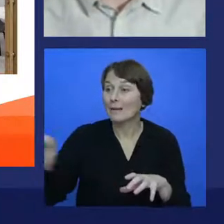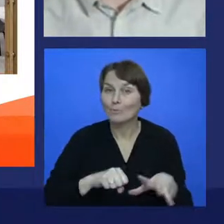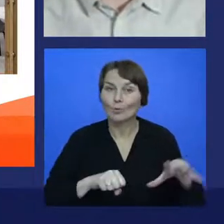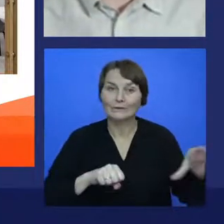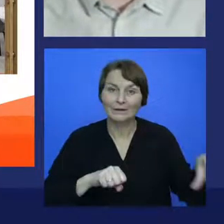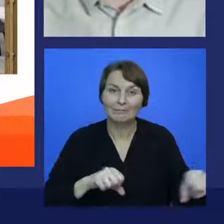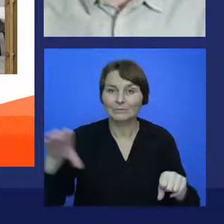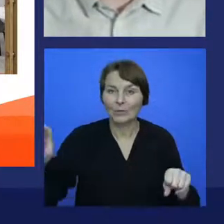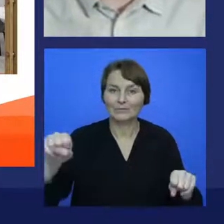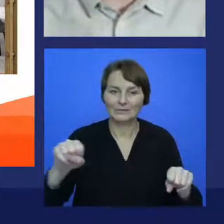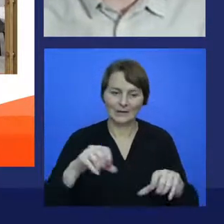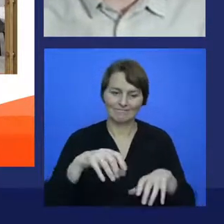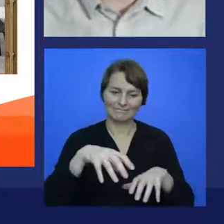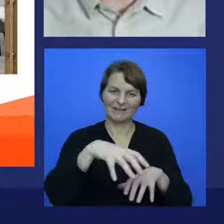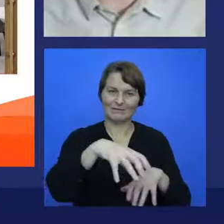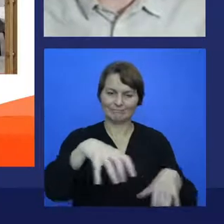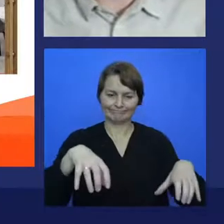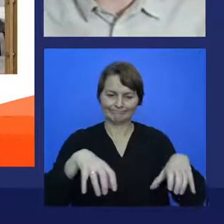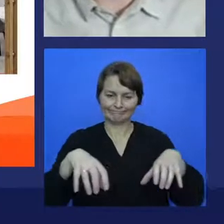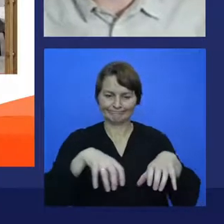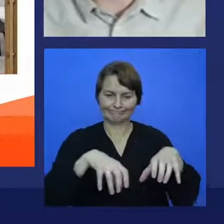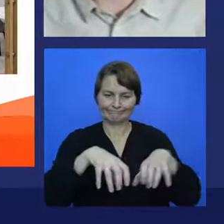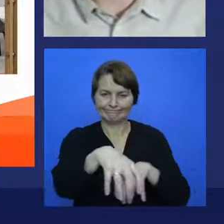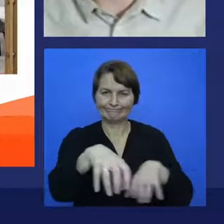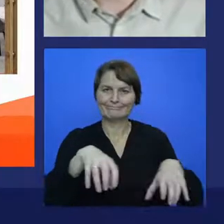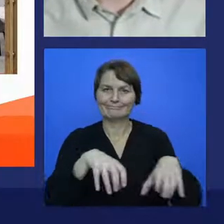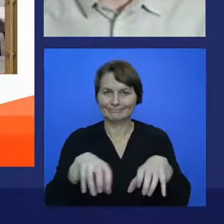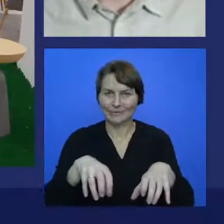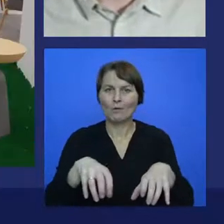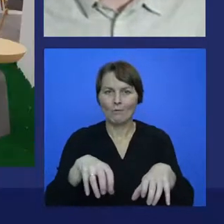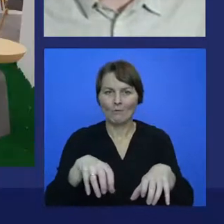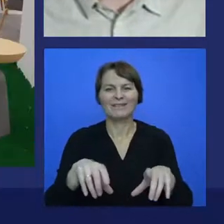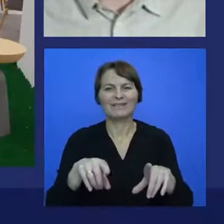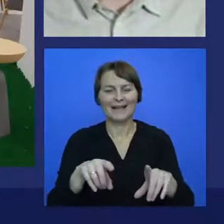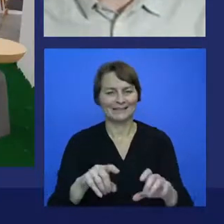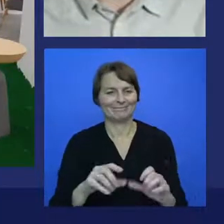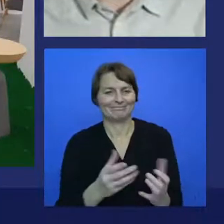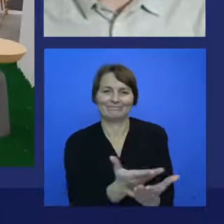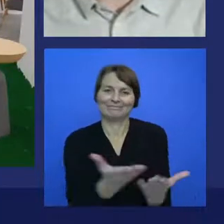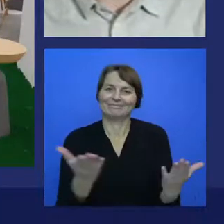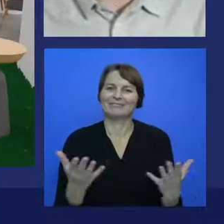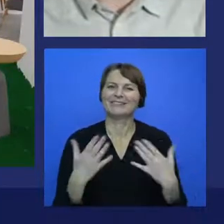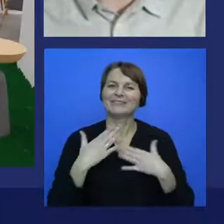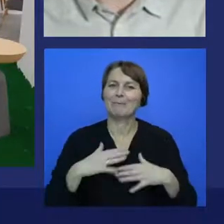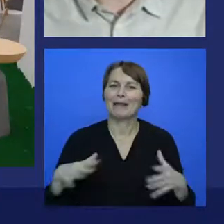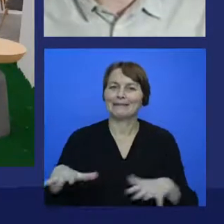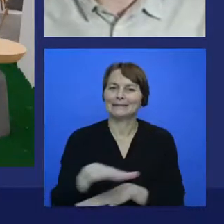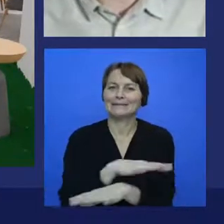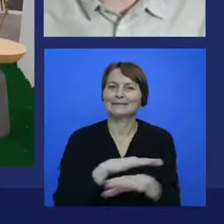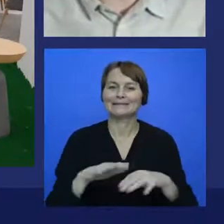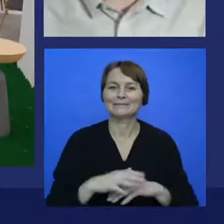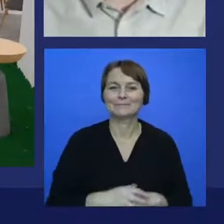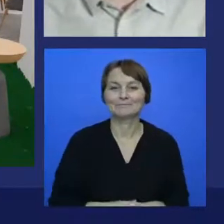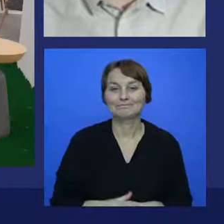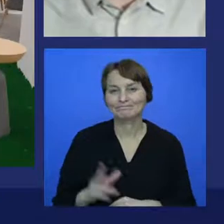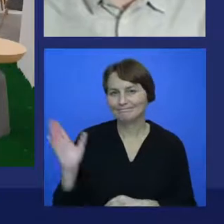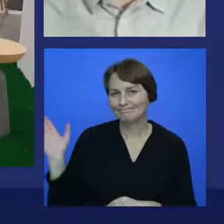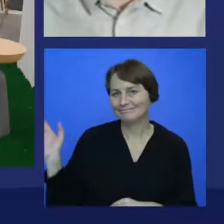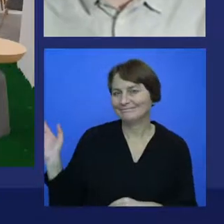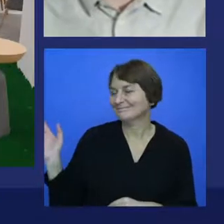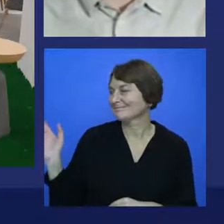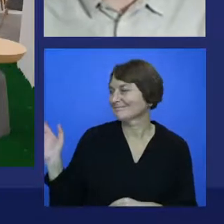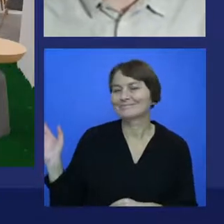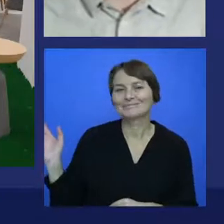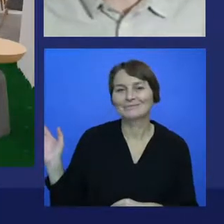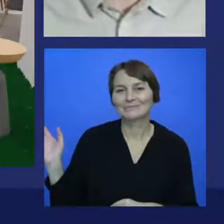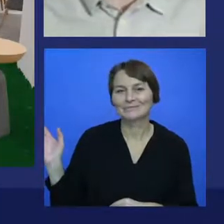around to give a more accurate representation of that physical space. So here's just another rendering of what that space looks like,